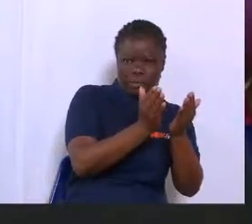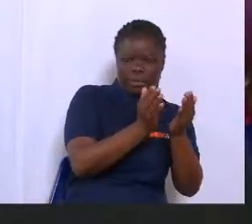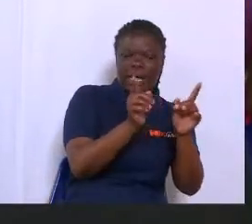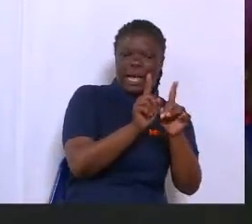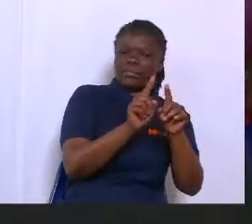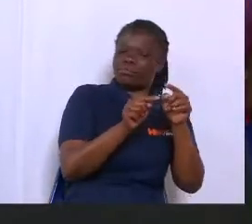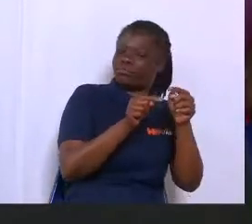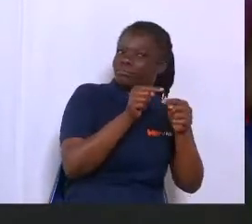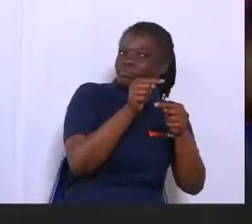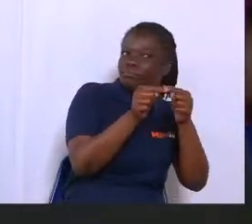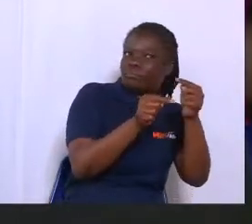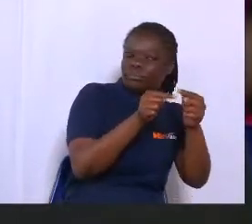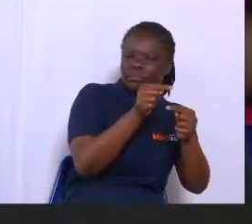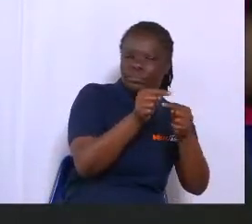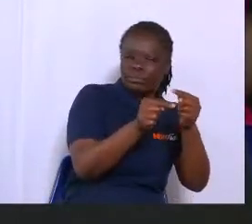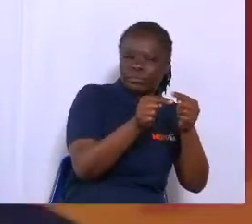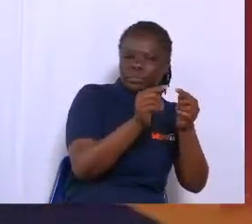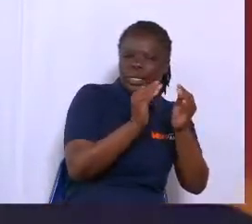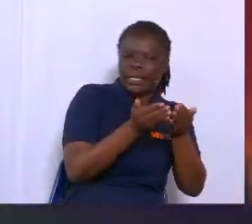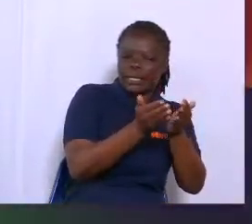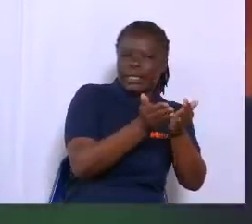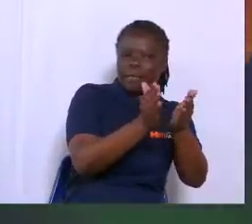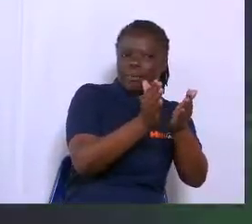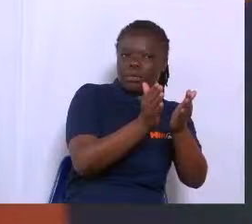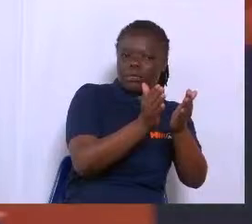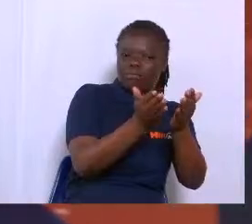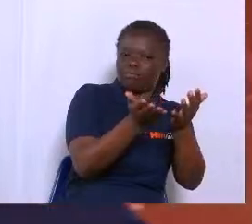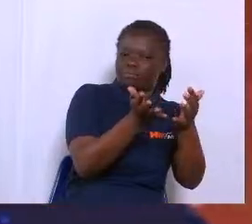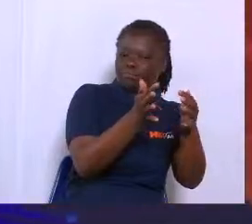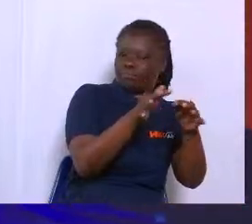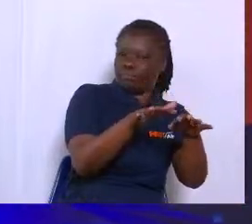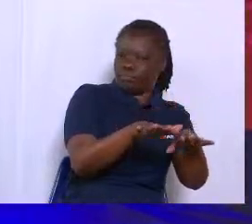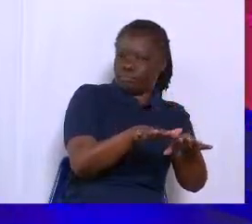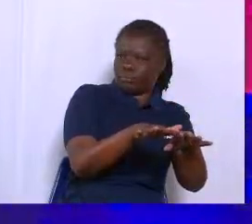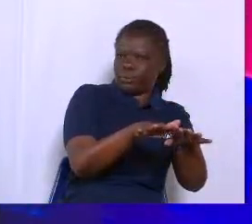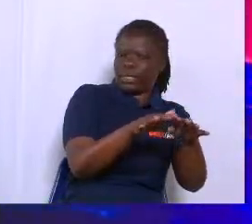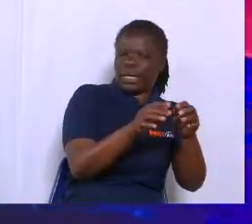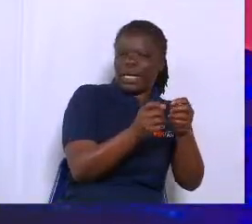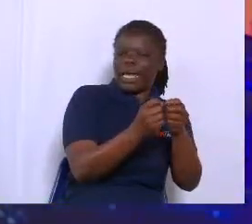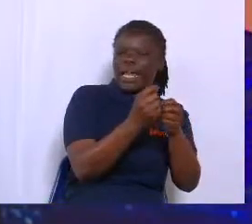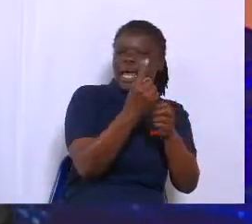was, the boat was torpedoed.